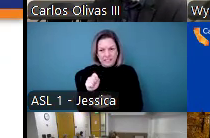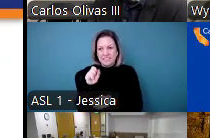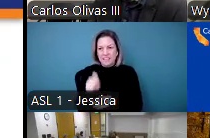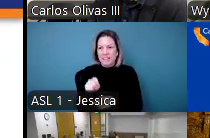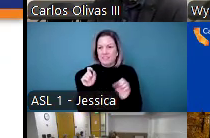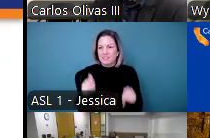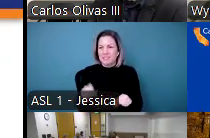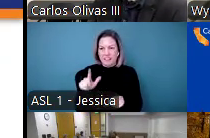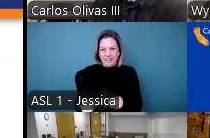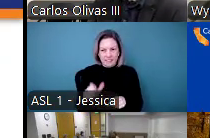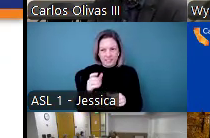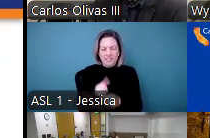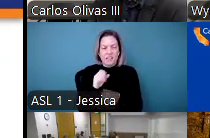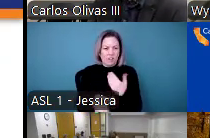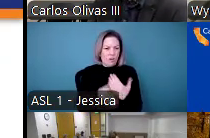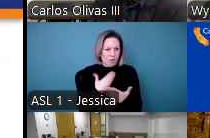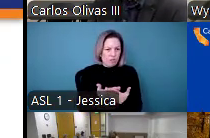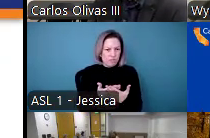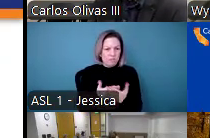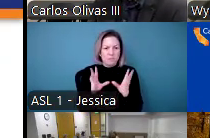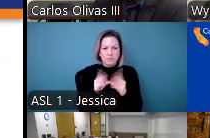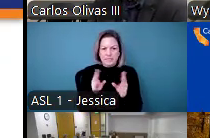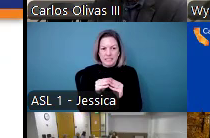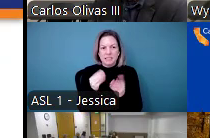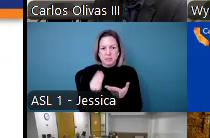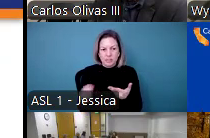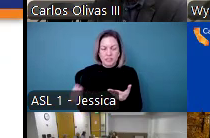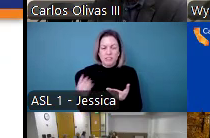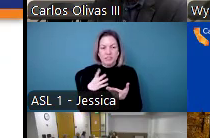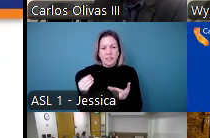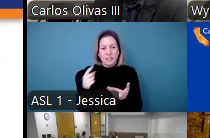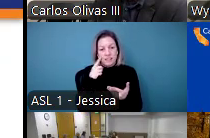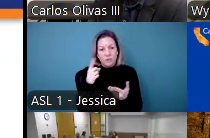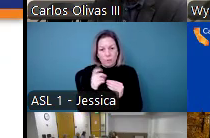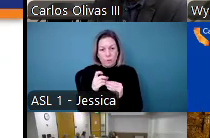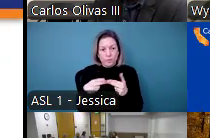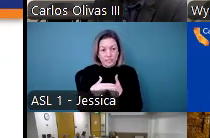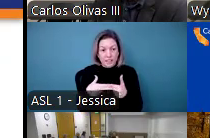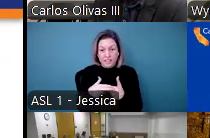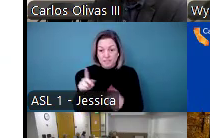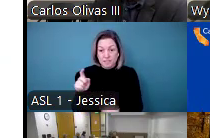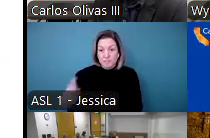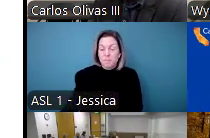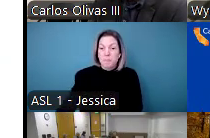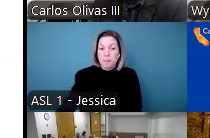get all the associated meeting materials. And I believe we have one more slide after that.